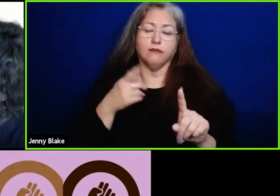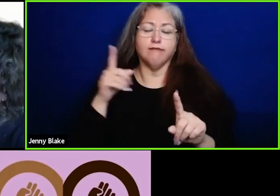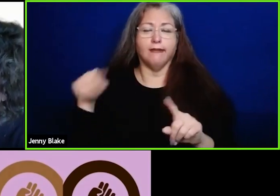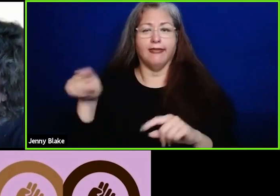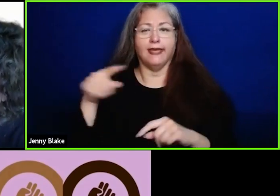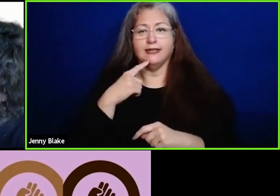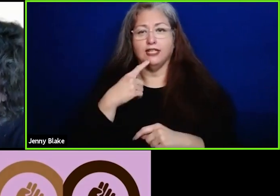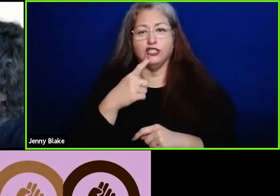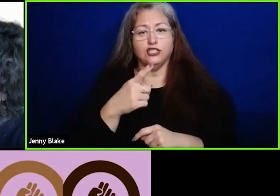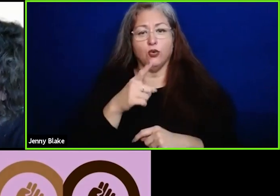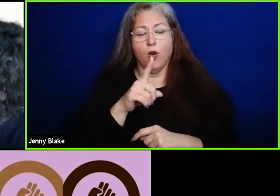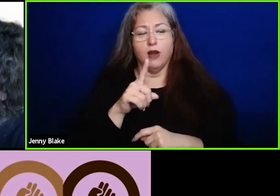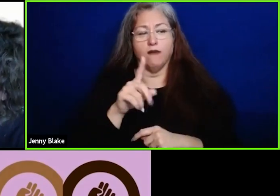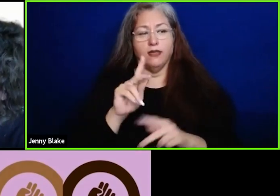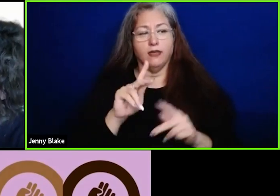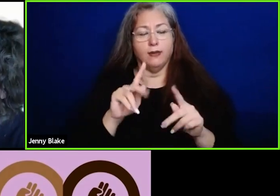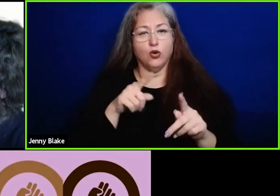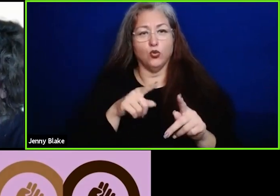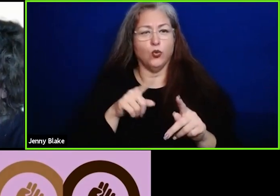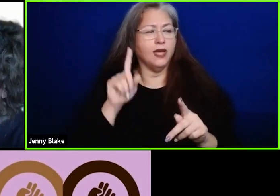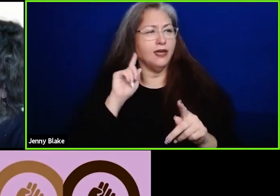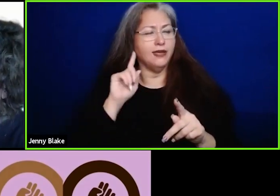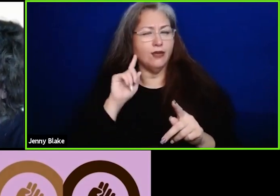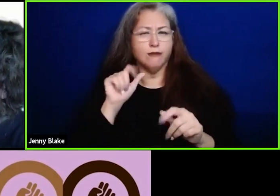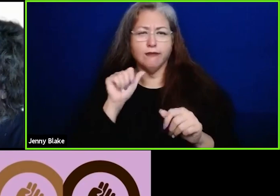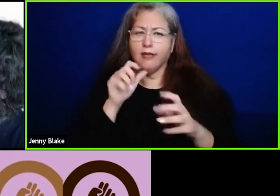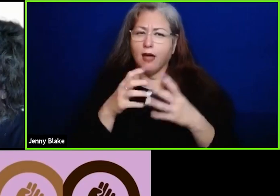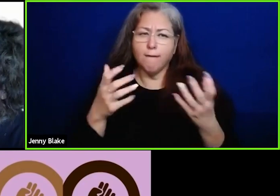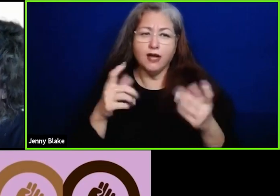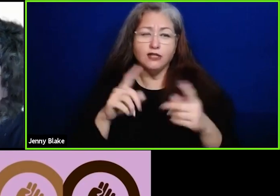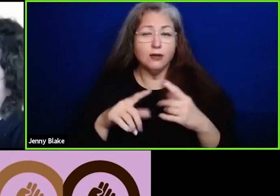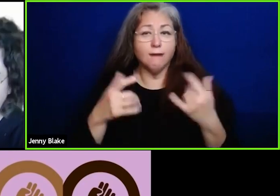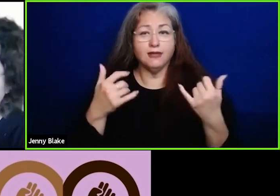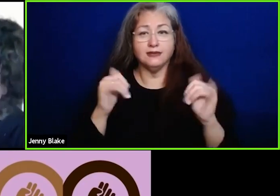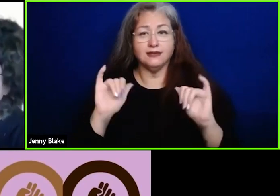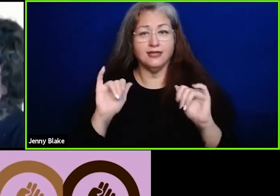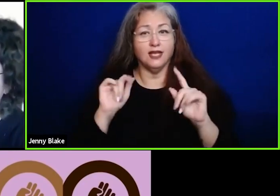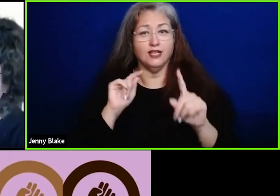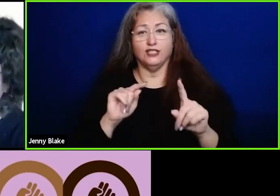one of the people that you don't hear about as much, and yet she was